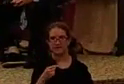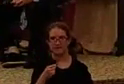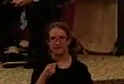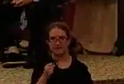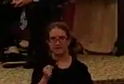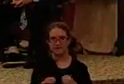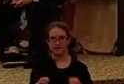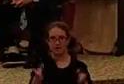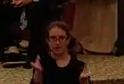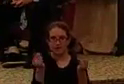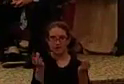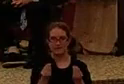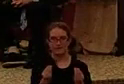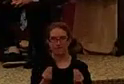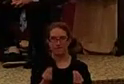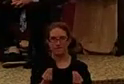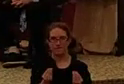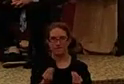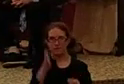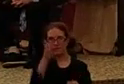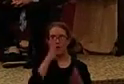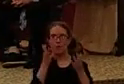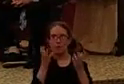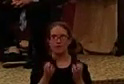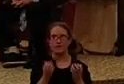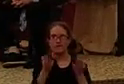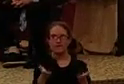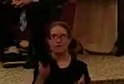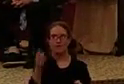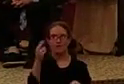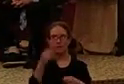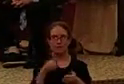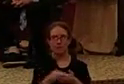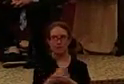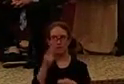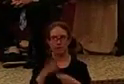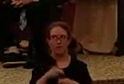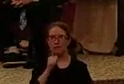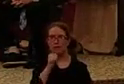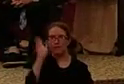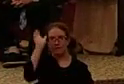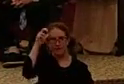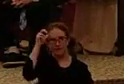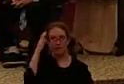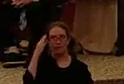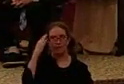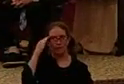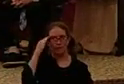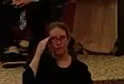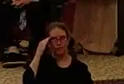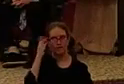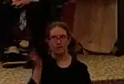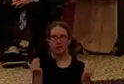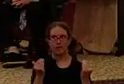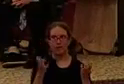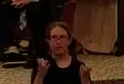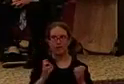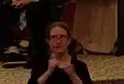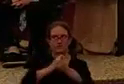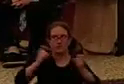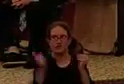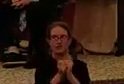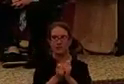saving he that receiveth it. Hey, God wants to give you a new name that there's not a devil in hell will know. Oh, come on, he wants to